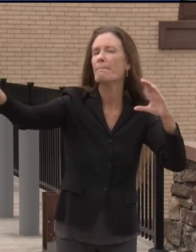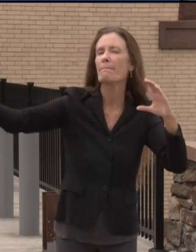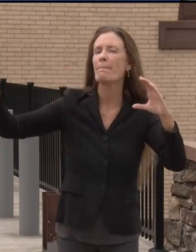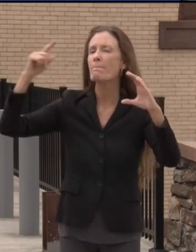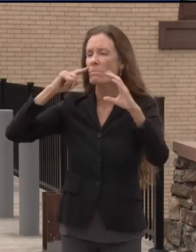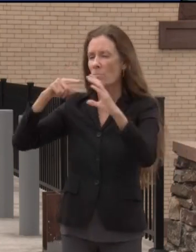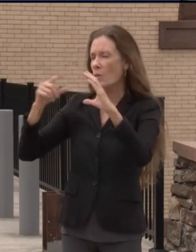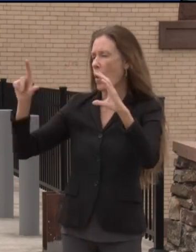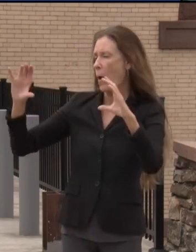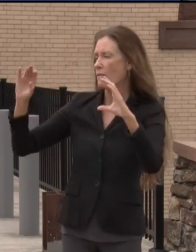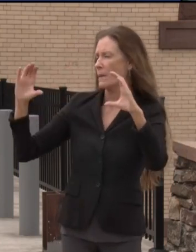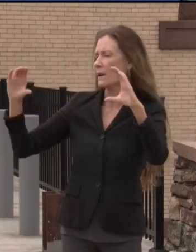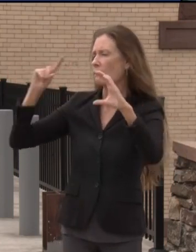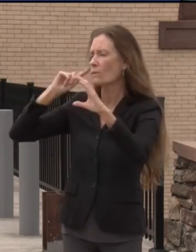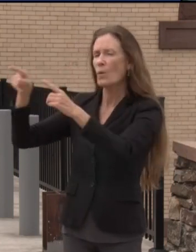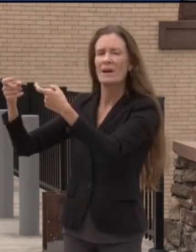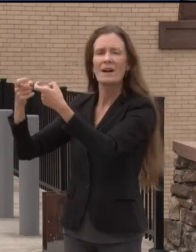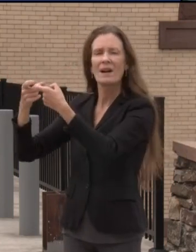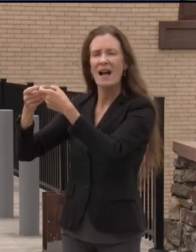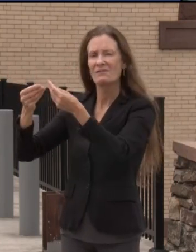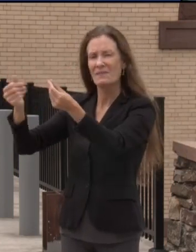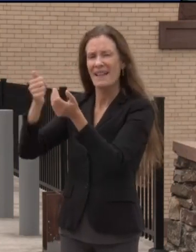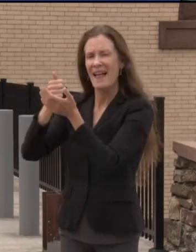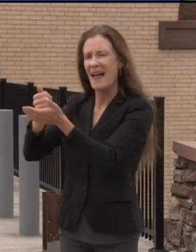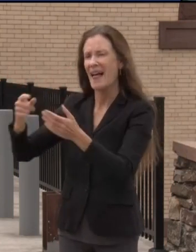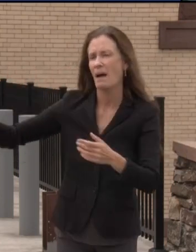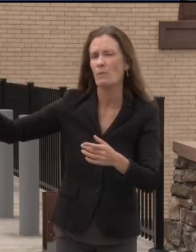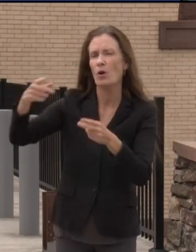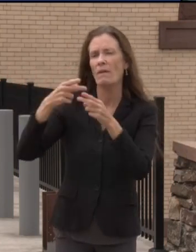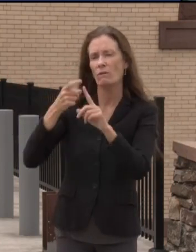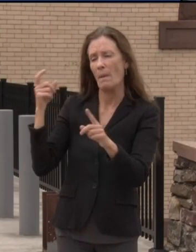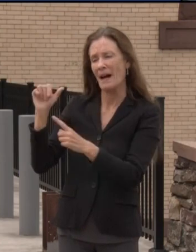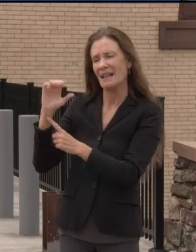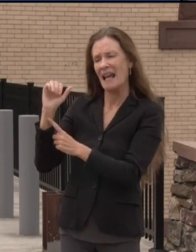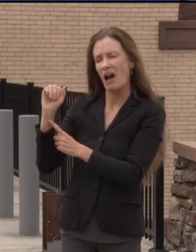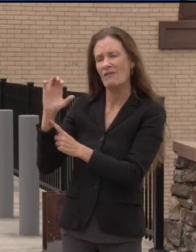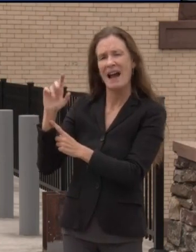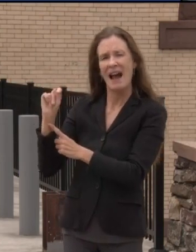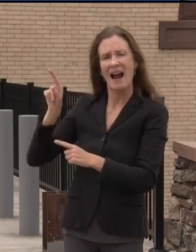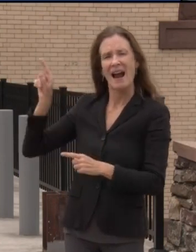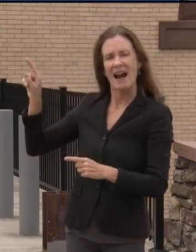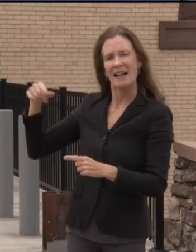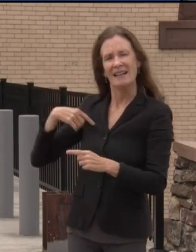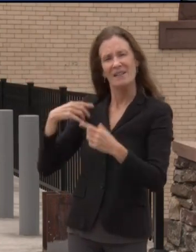Act money by the General Assembly. Are you going to issue a new moratorium today? Not today.